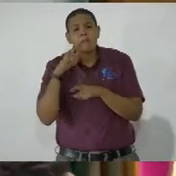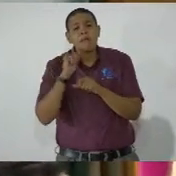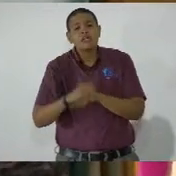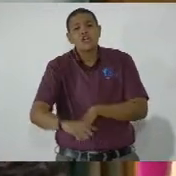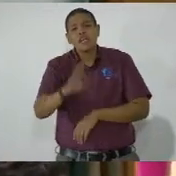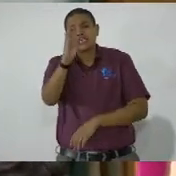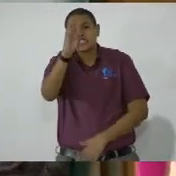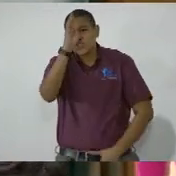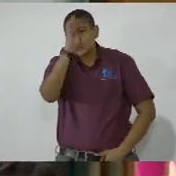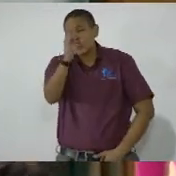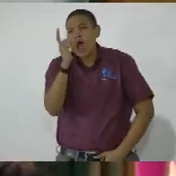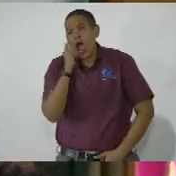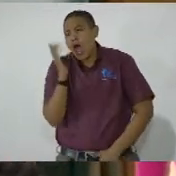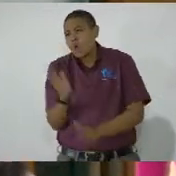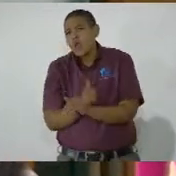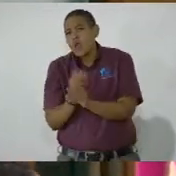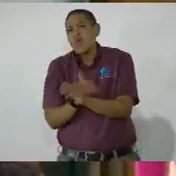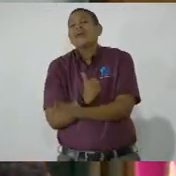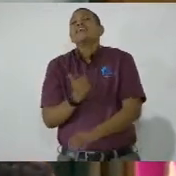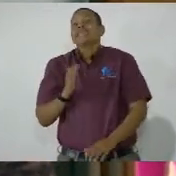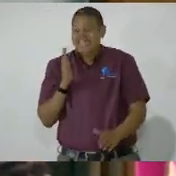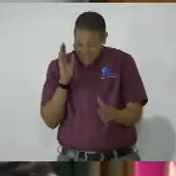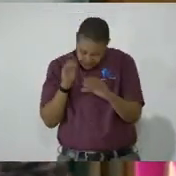term as Member of Parliament.